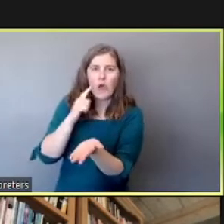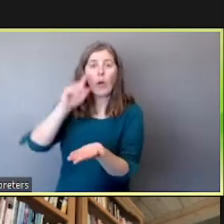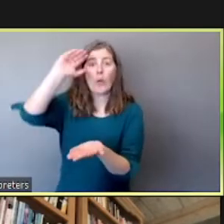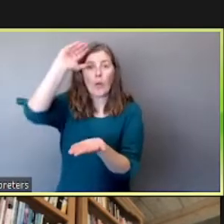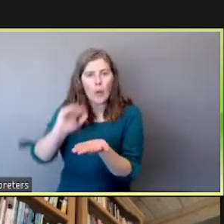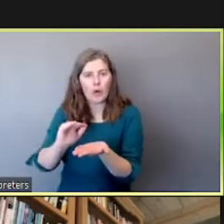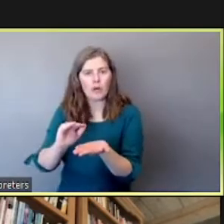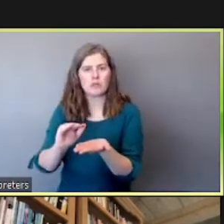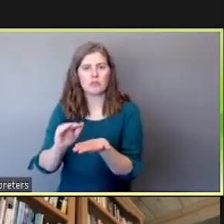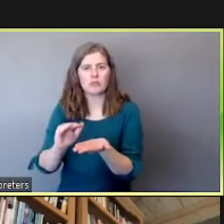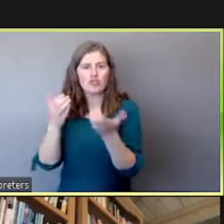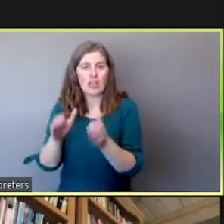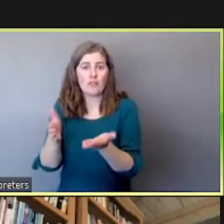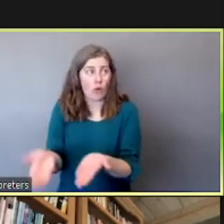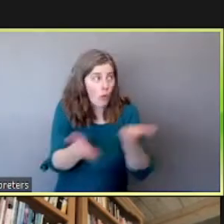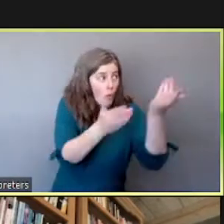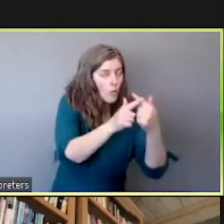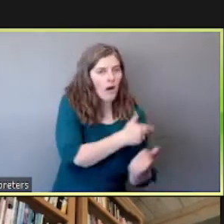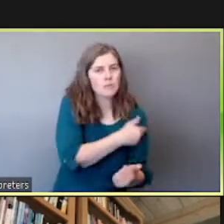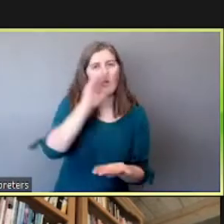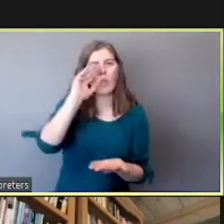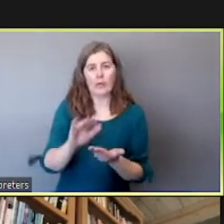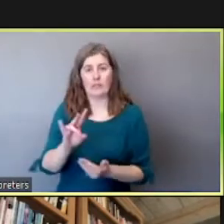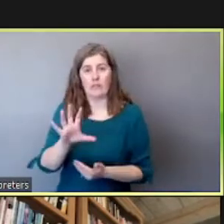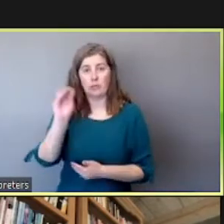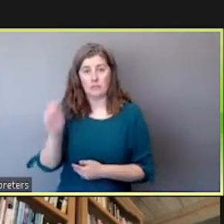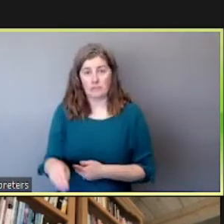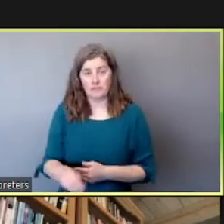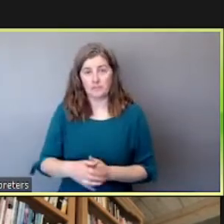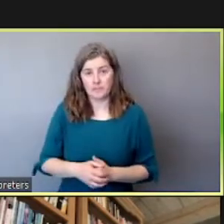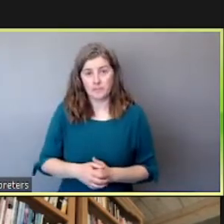hospital by 75%. And then